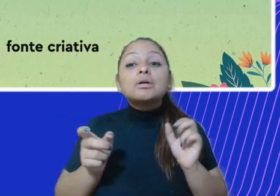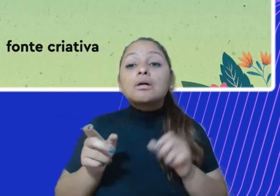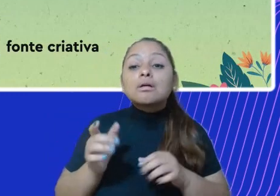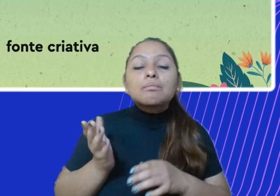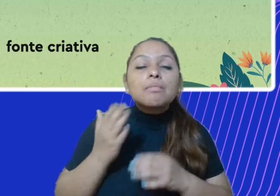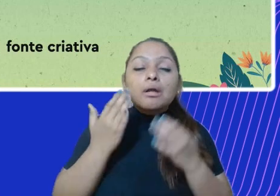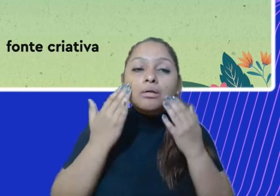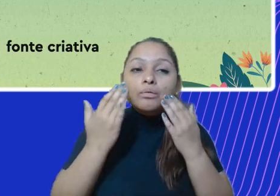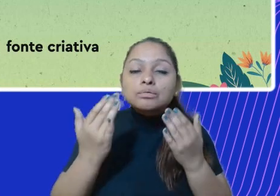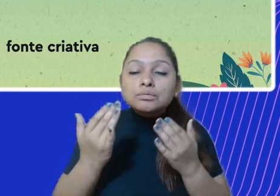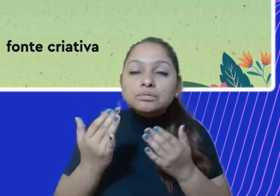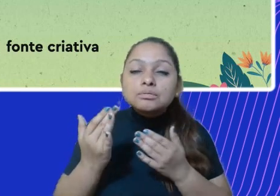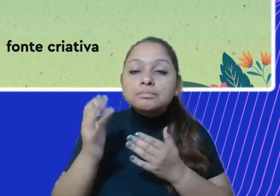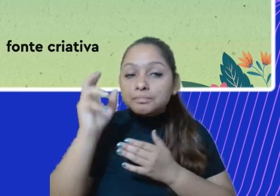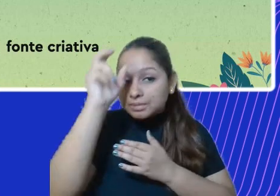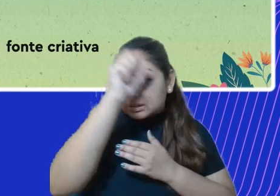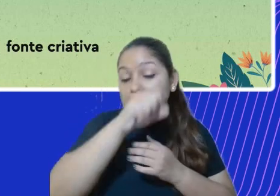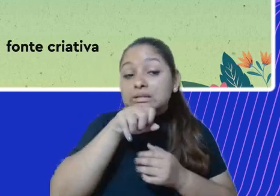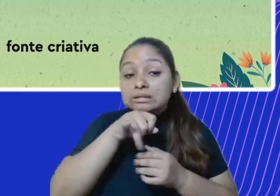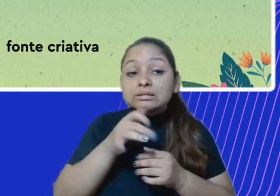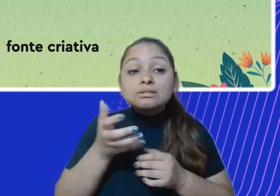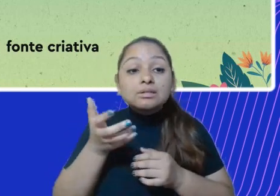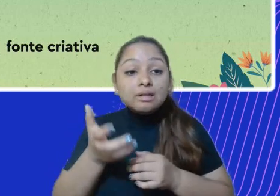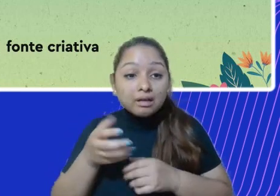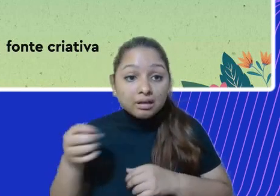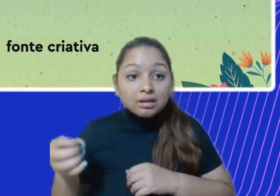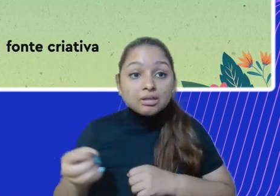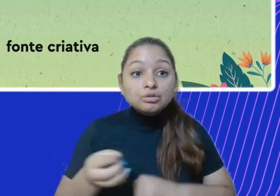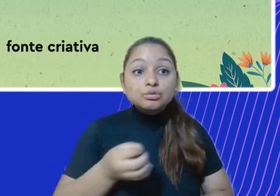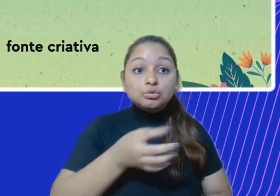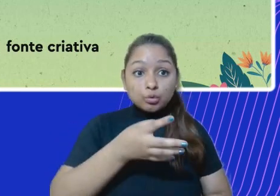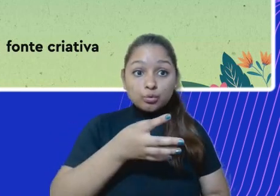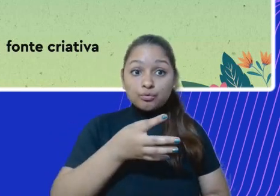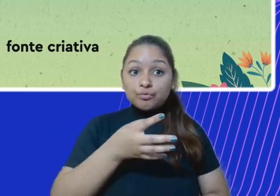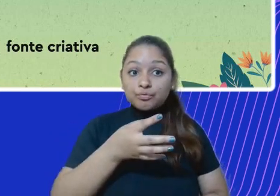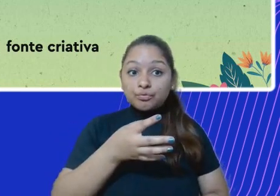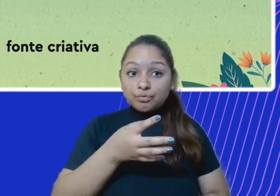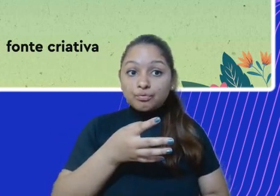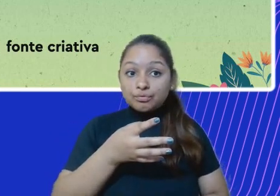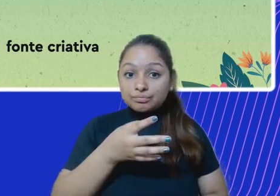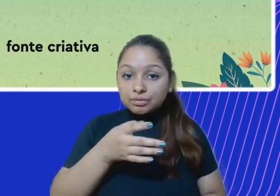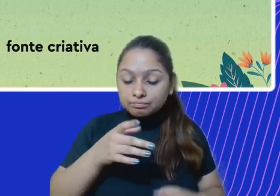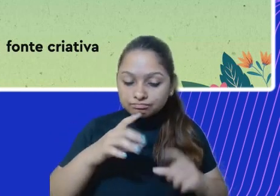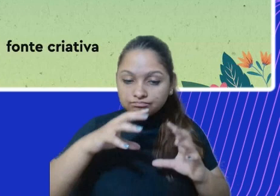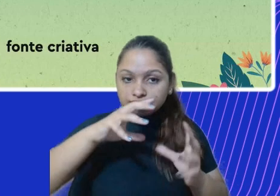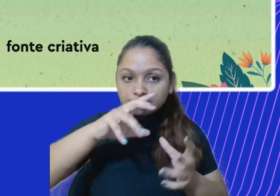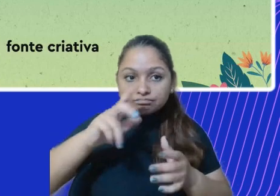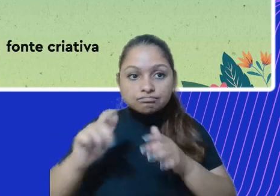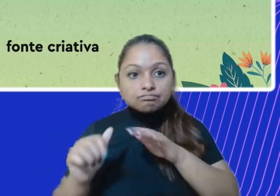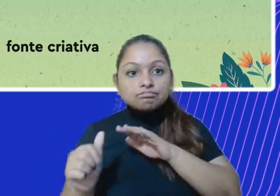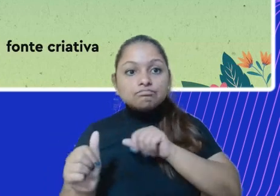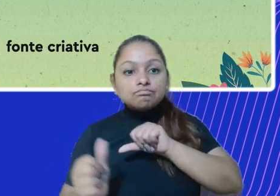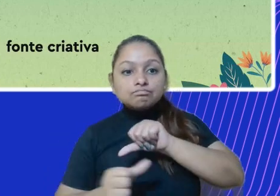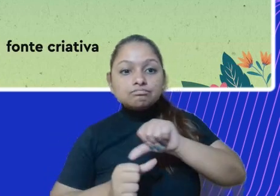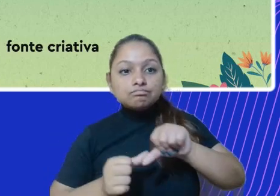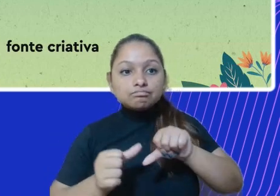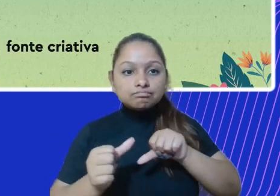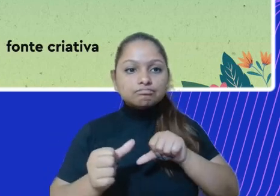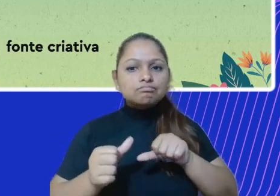we want to innovate, if we want to do something that is really impactful, we have to be